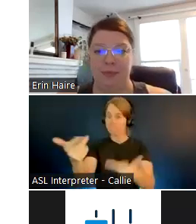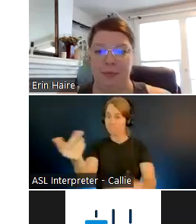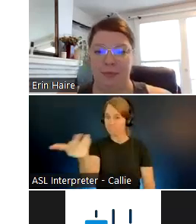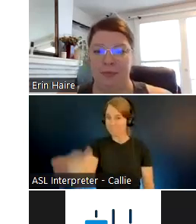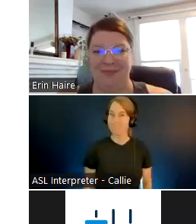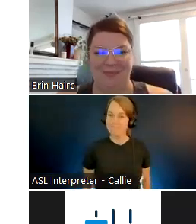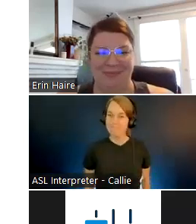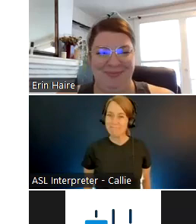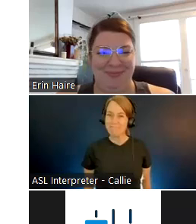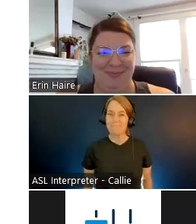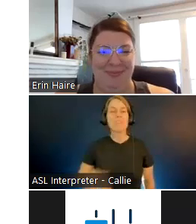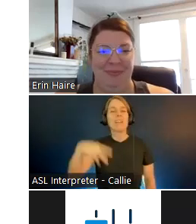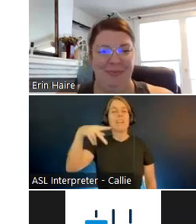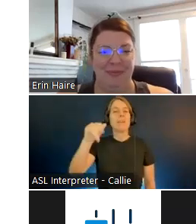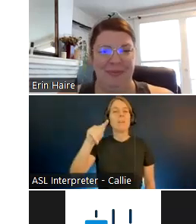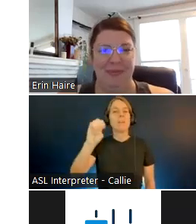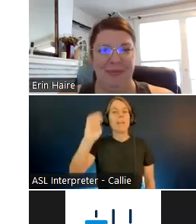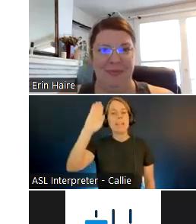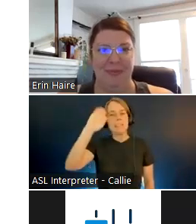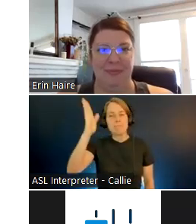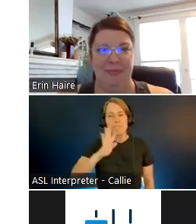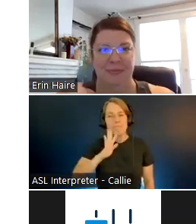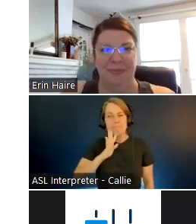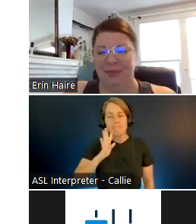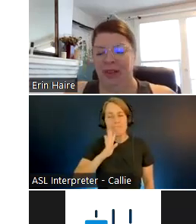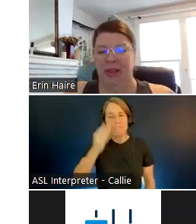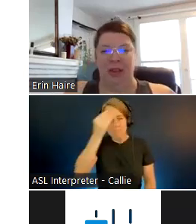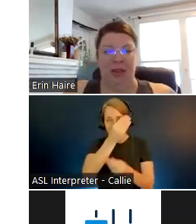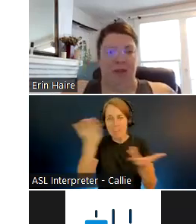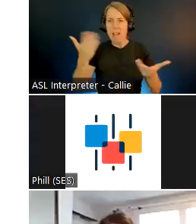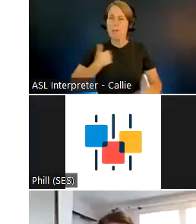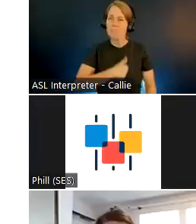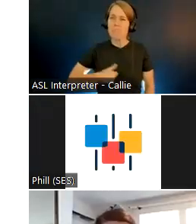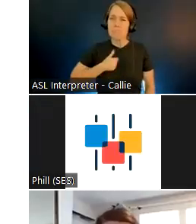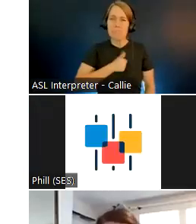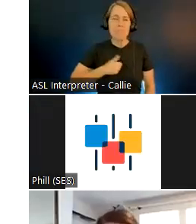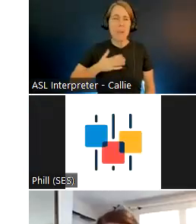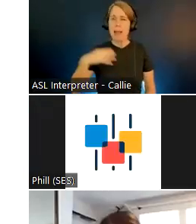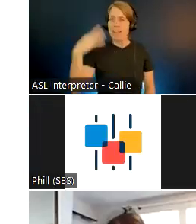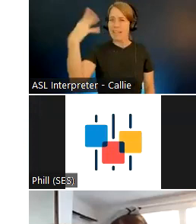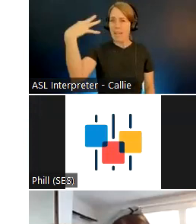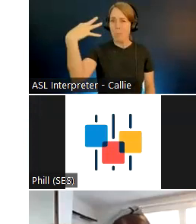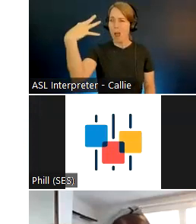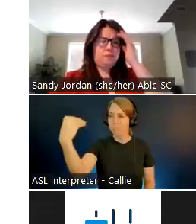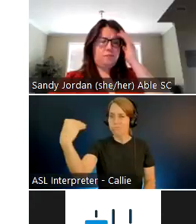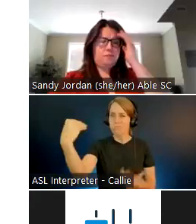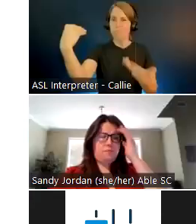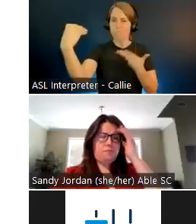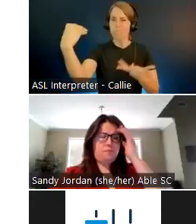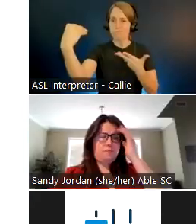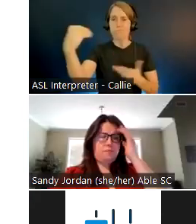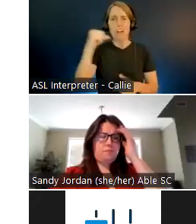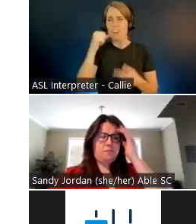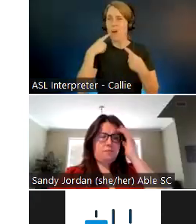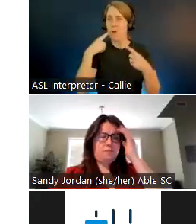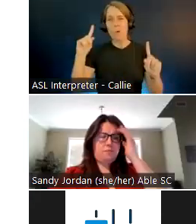Thanks, Erin. This is Pete Cantrell, and I'm sorry, but my camera is not working today, so you guys won't be able to